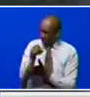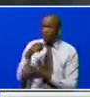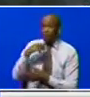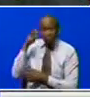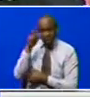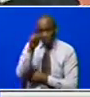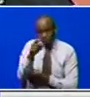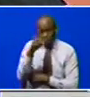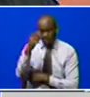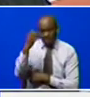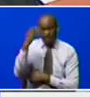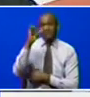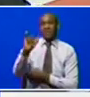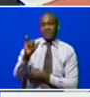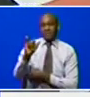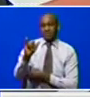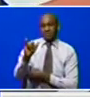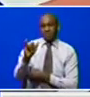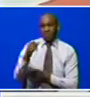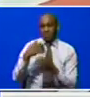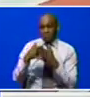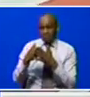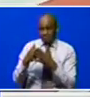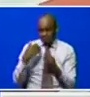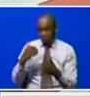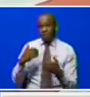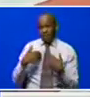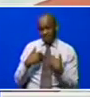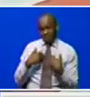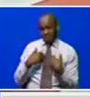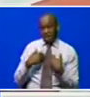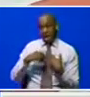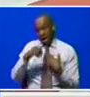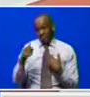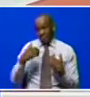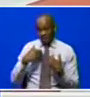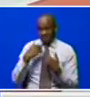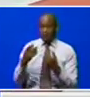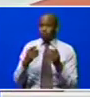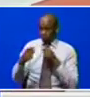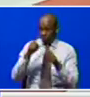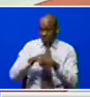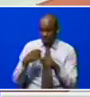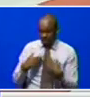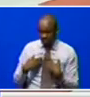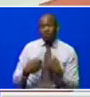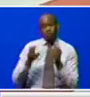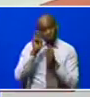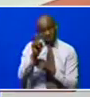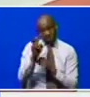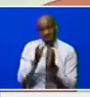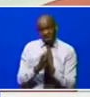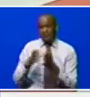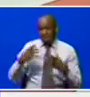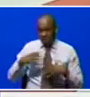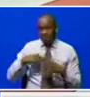you, Daisy, you know, before we get into that. And we will have another exit poll in just a moment to just take a look at what